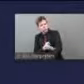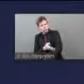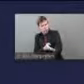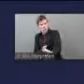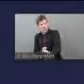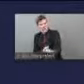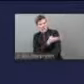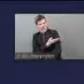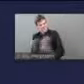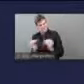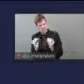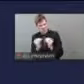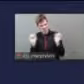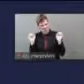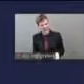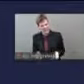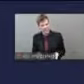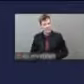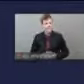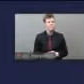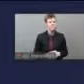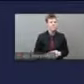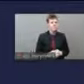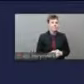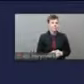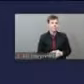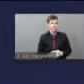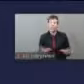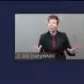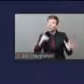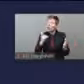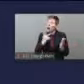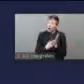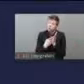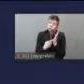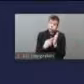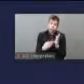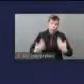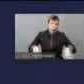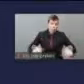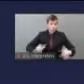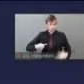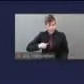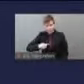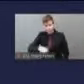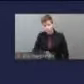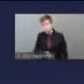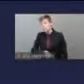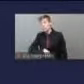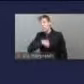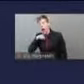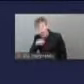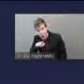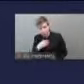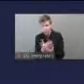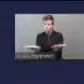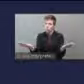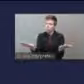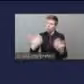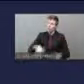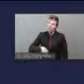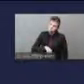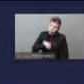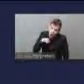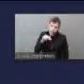are improving, and I'm incredibly proud of us. And it's worth saying we are going to be in, I